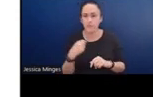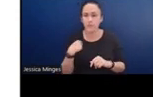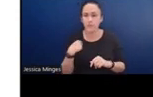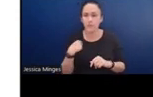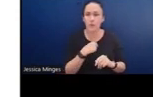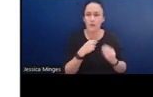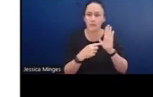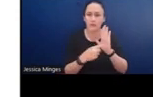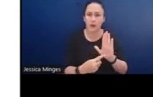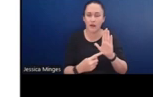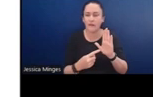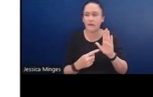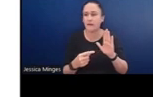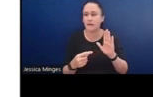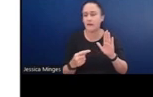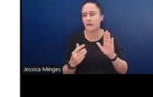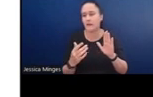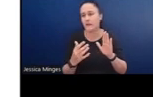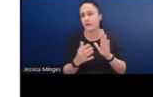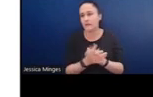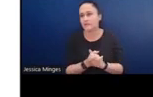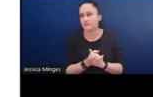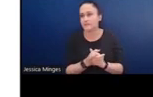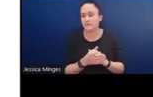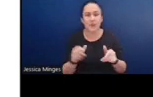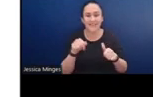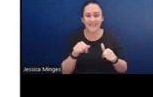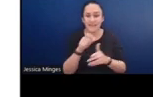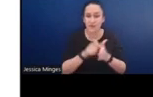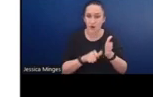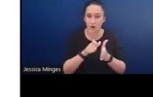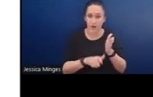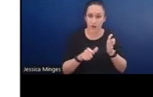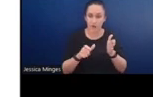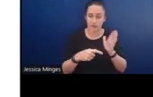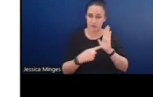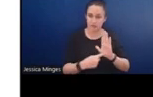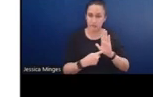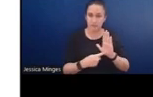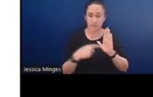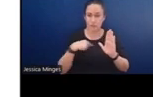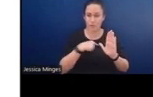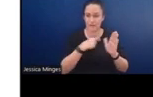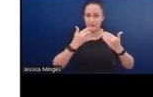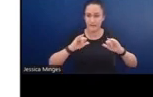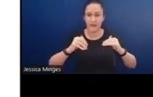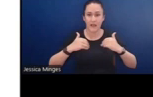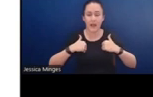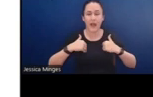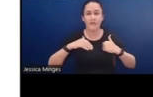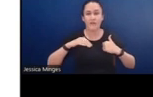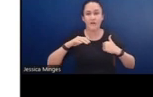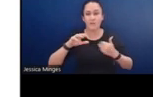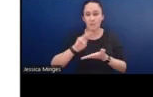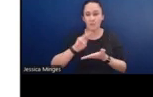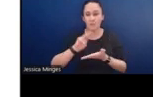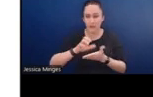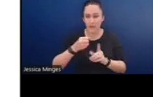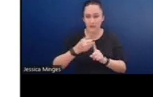highlighted, in this article, they demonstrated that we still have Medicaid expansion.